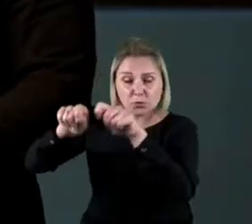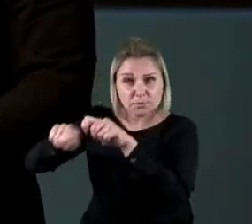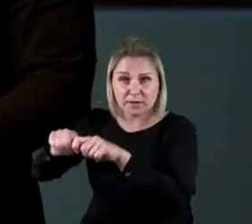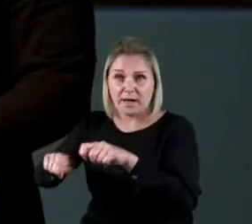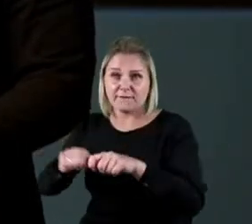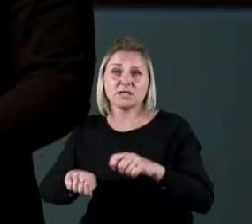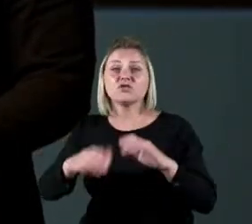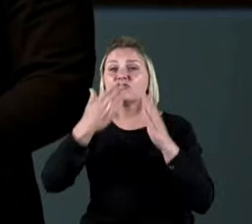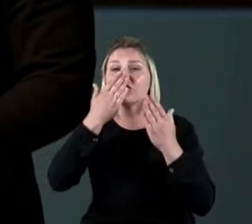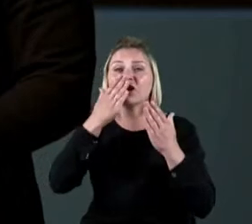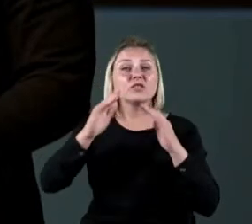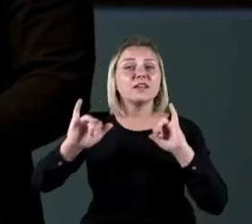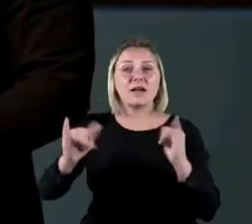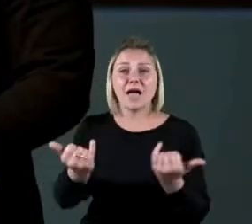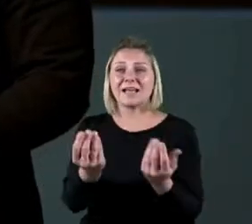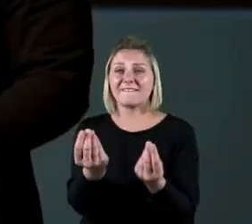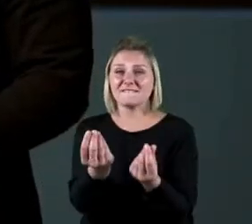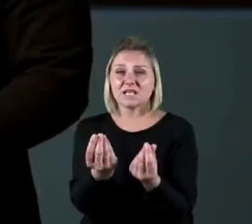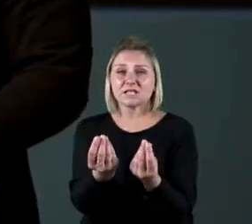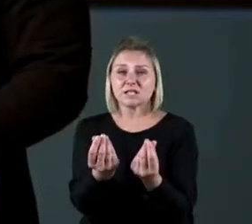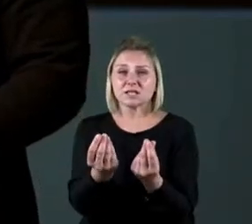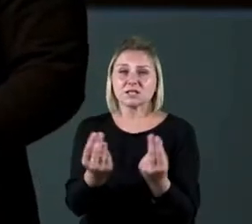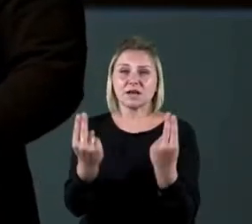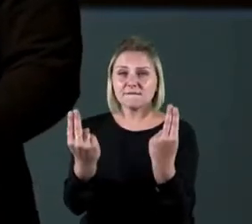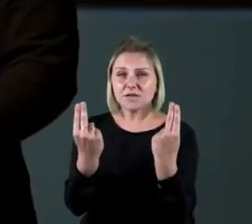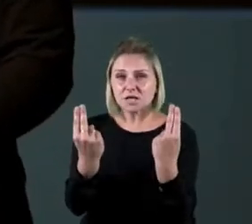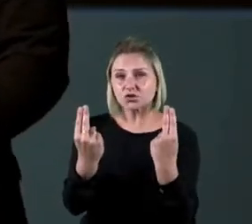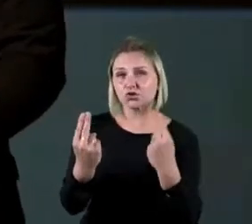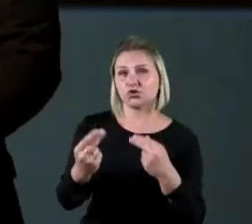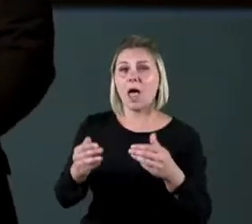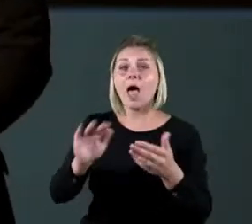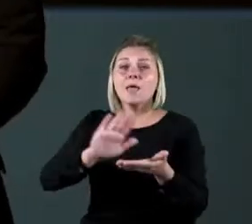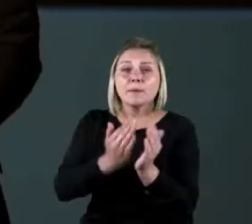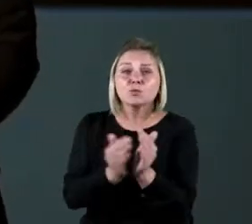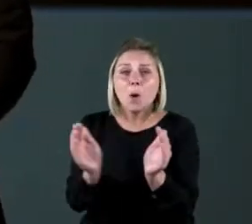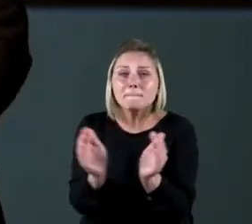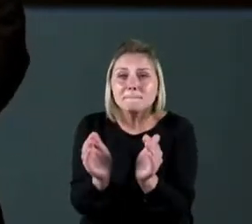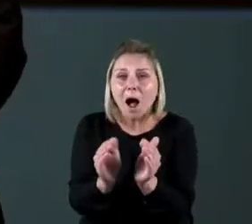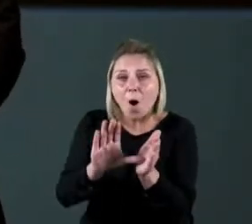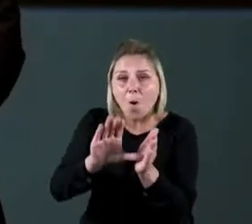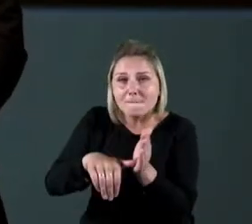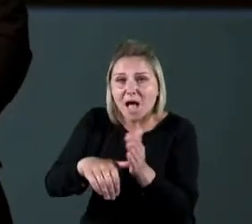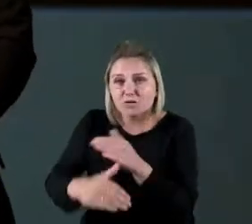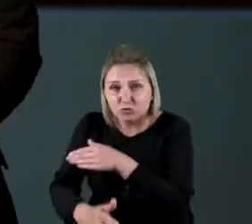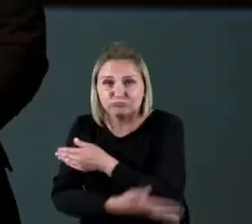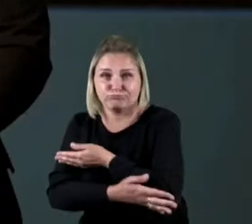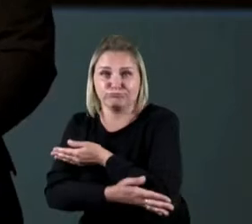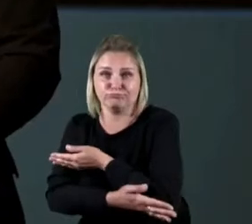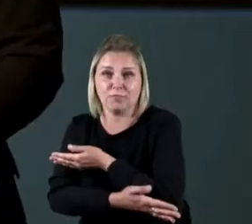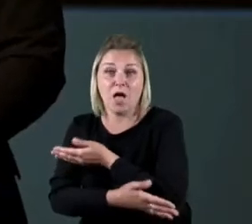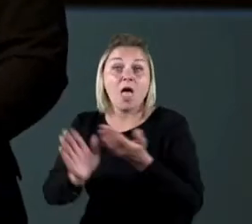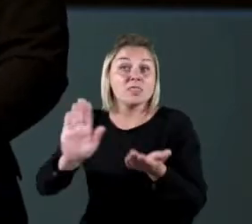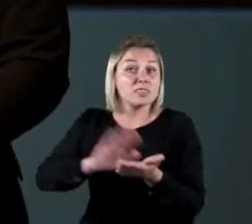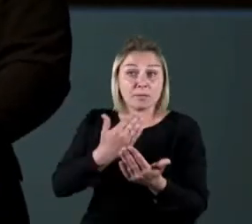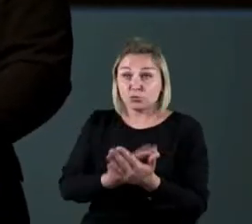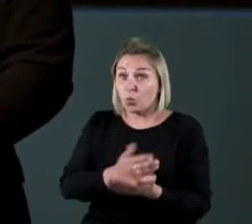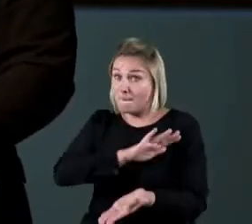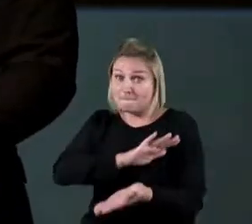This investment is key to support small cities which otherwise would be left behind in the technological